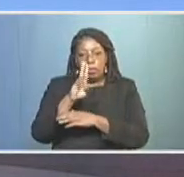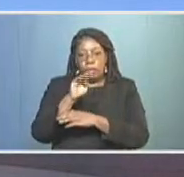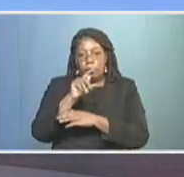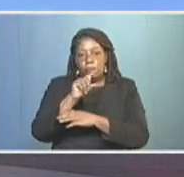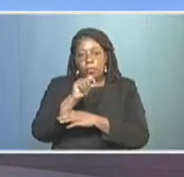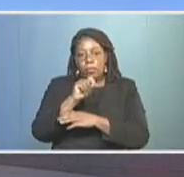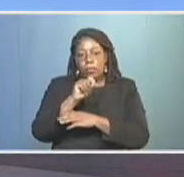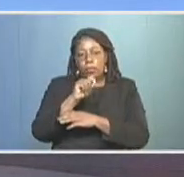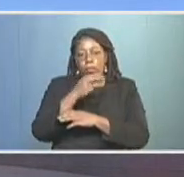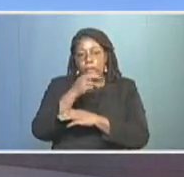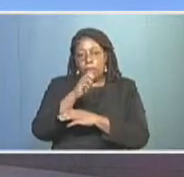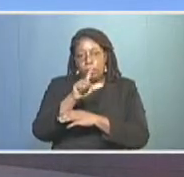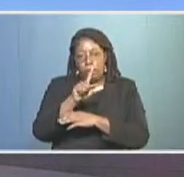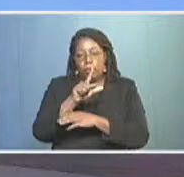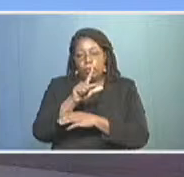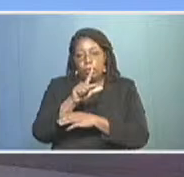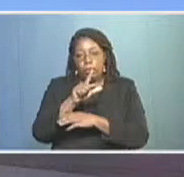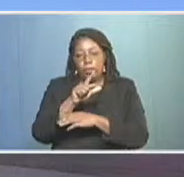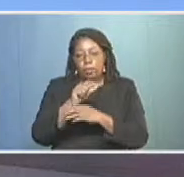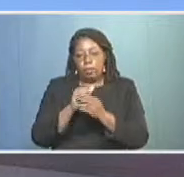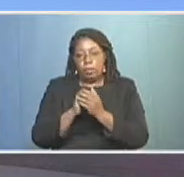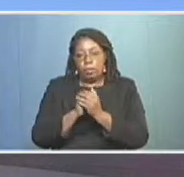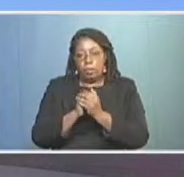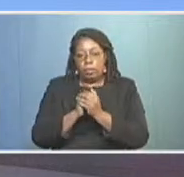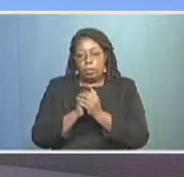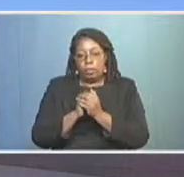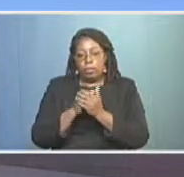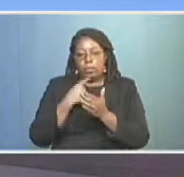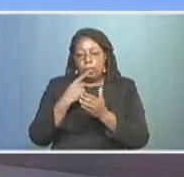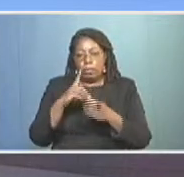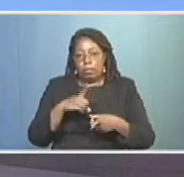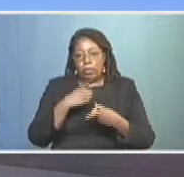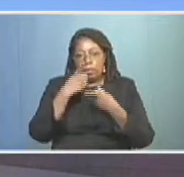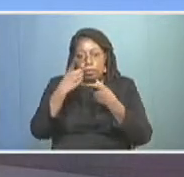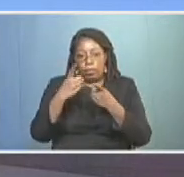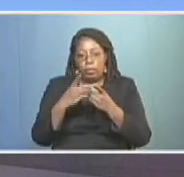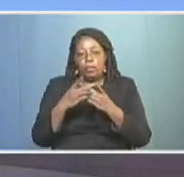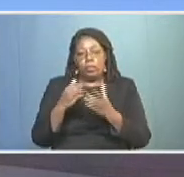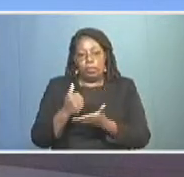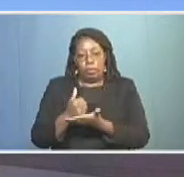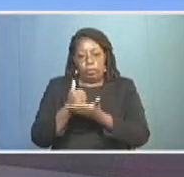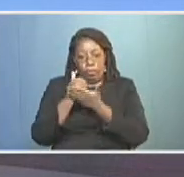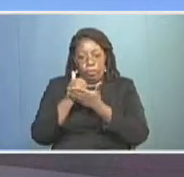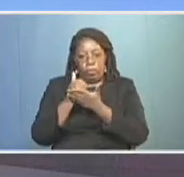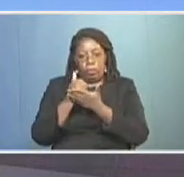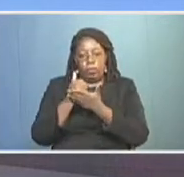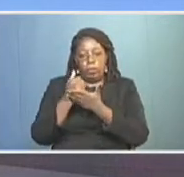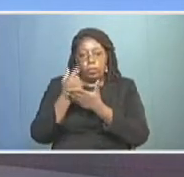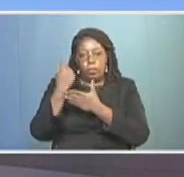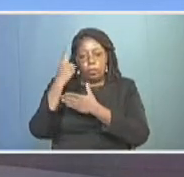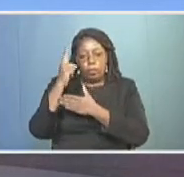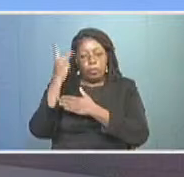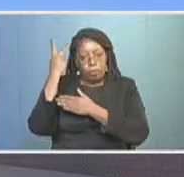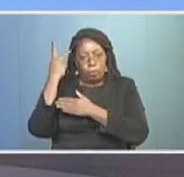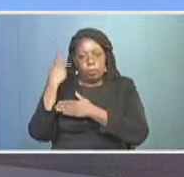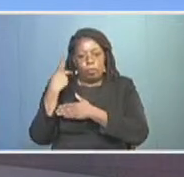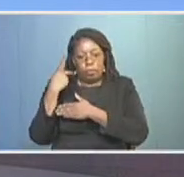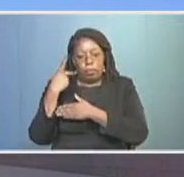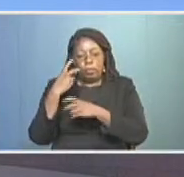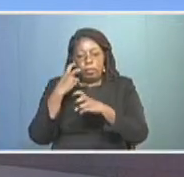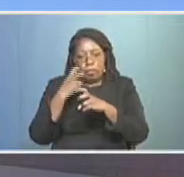D-Squad Club Director Harcourt McCoy said the donation is a big help to parents during these tough economic